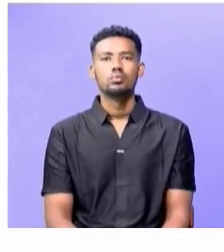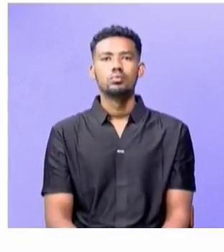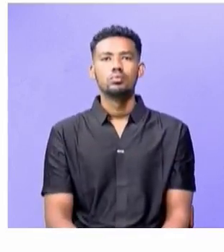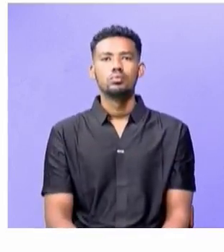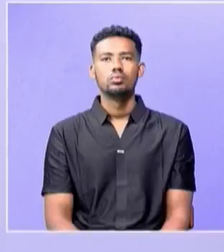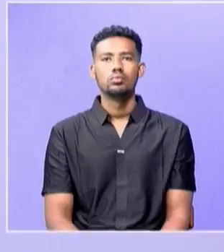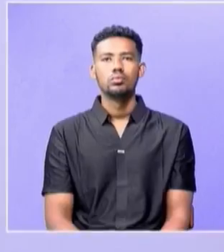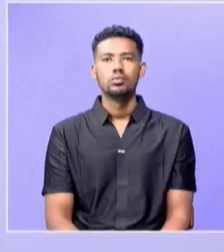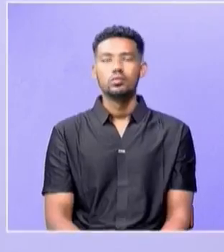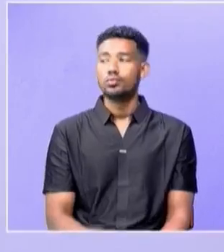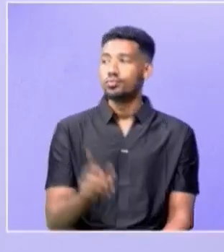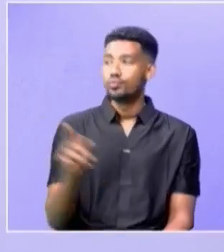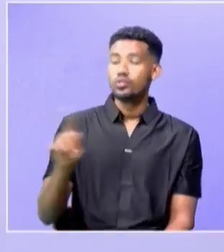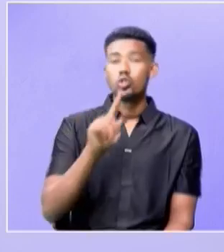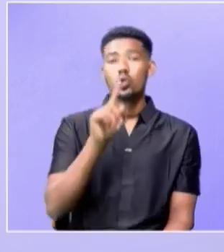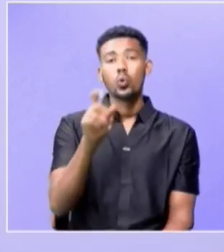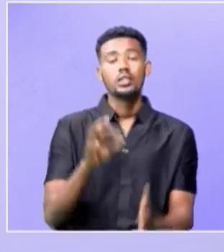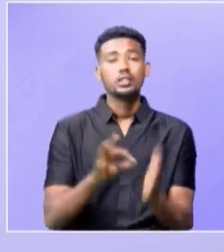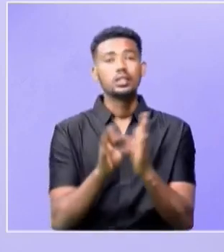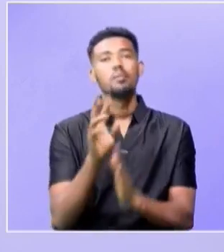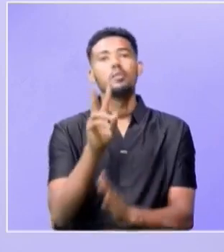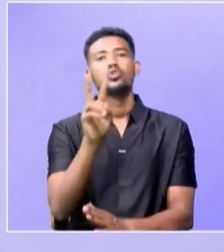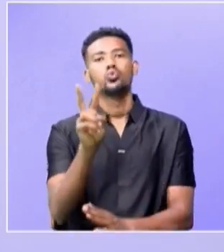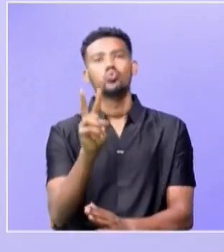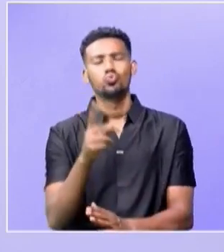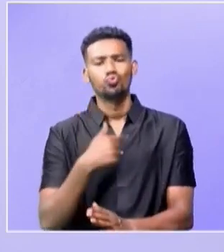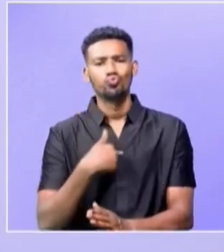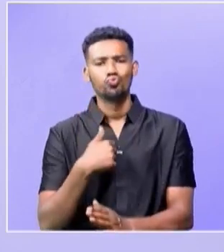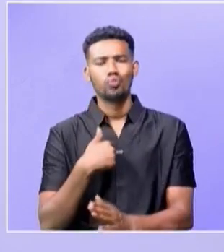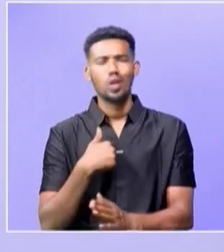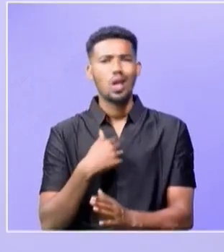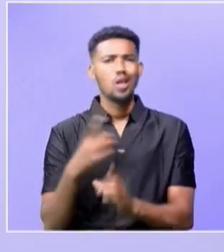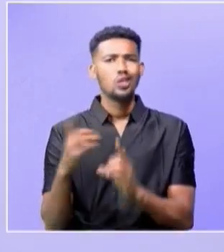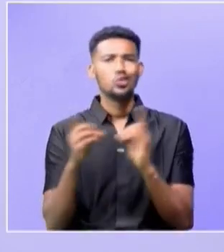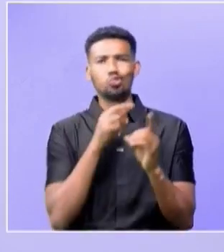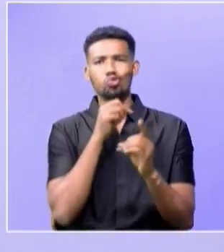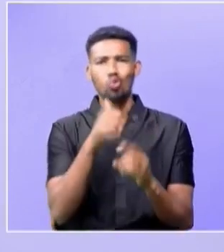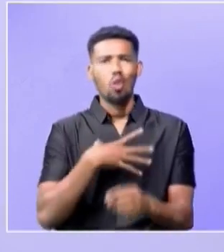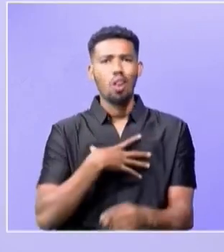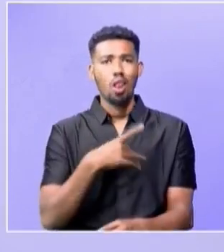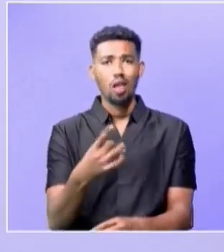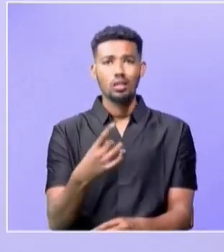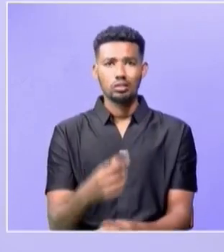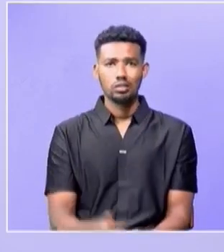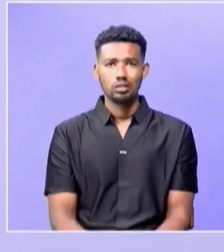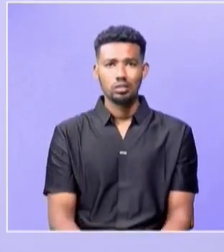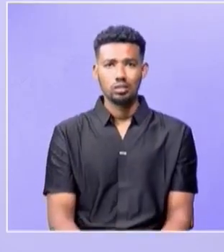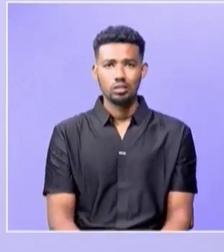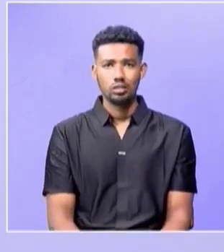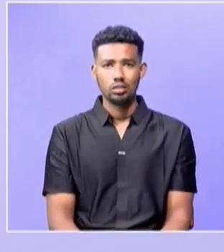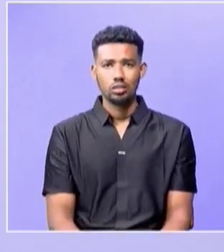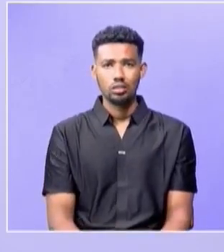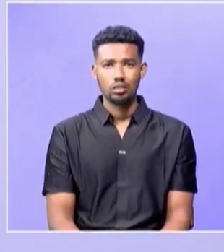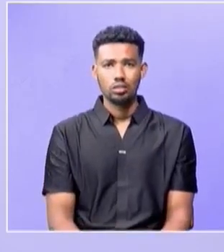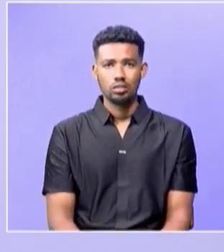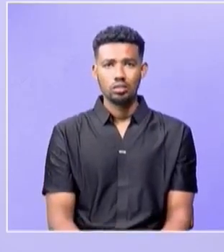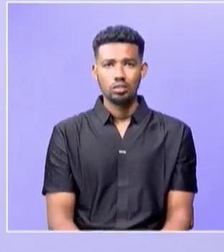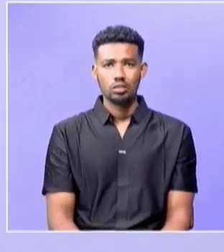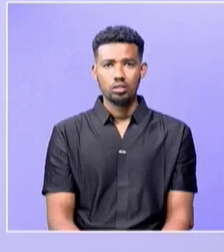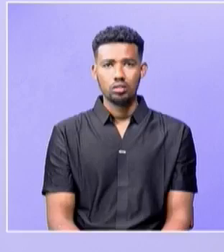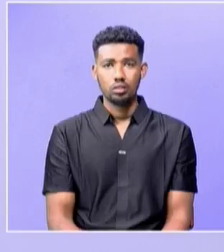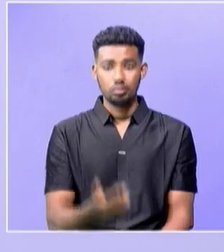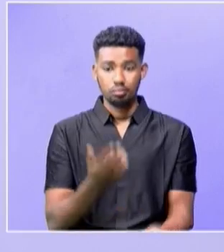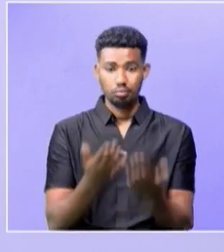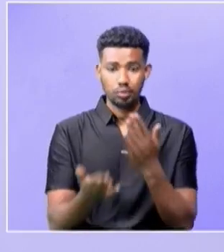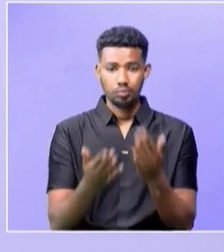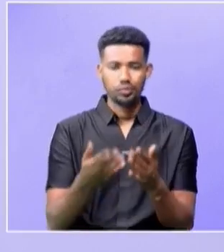Here is question number 2. I don't like. This is negative sentence. I don't like. I don't like. It might